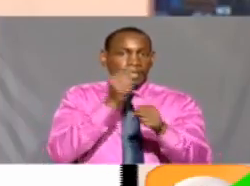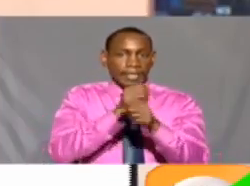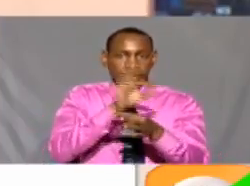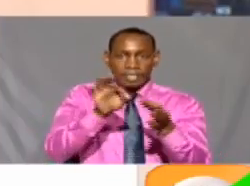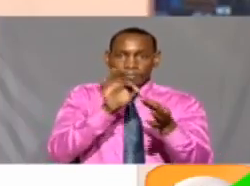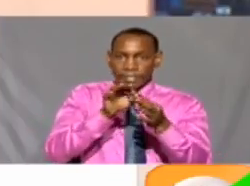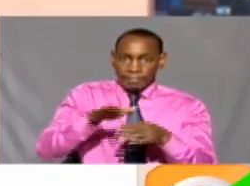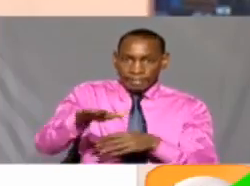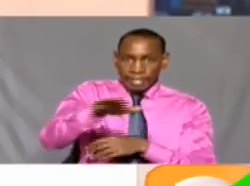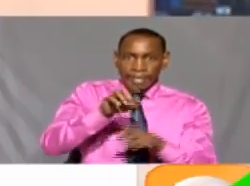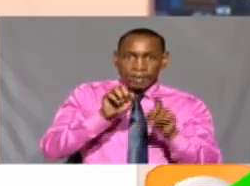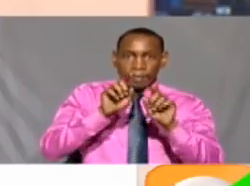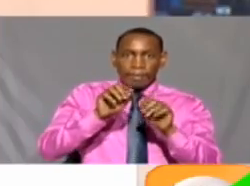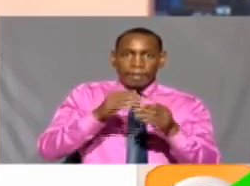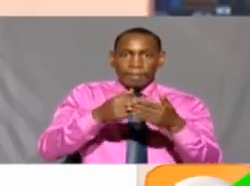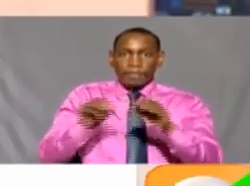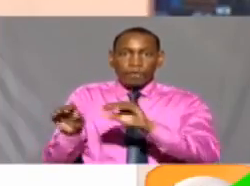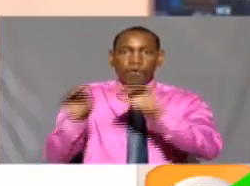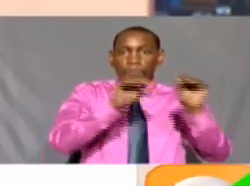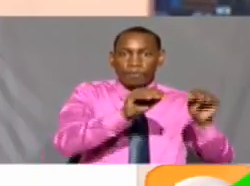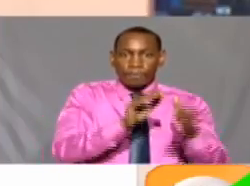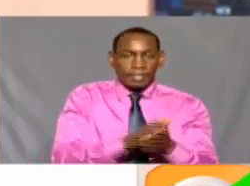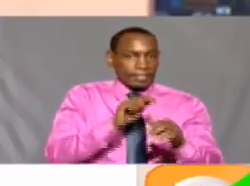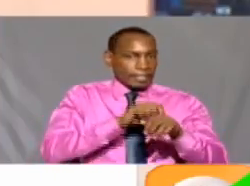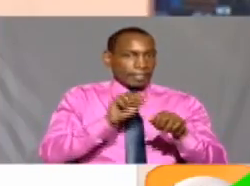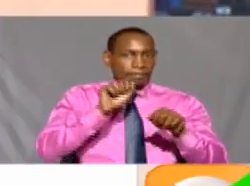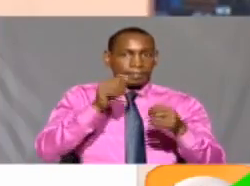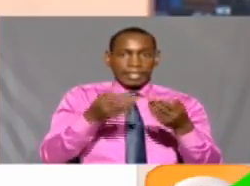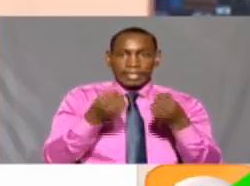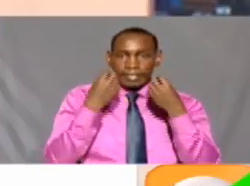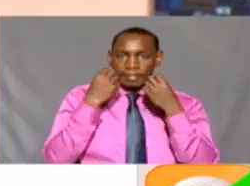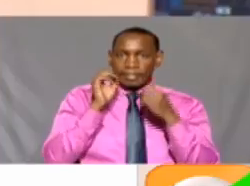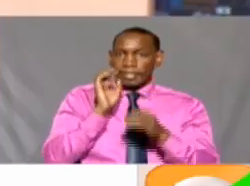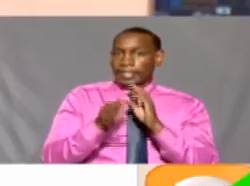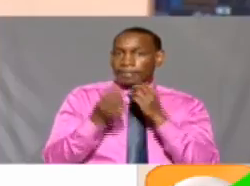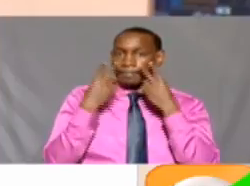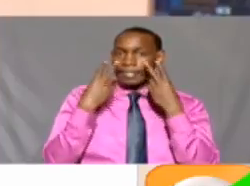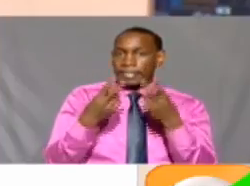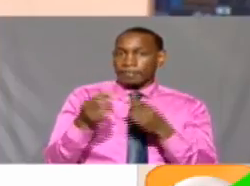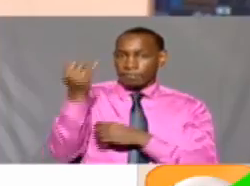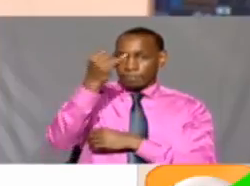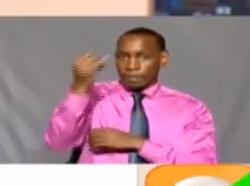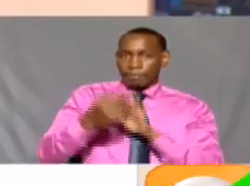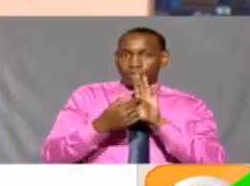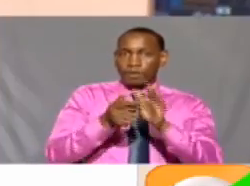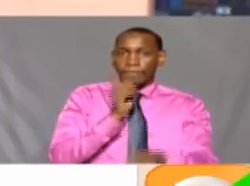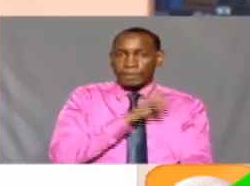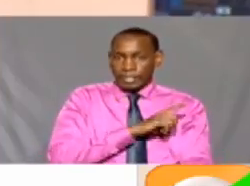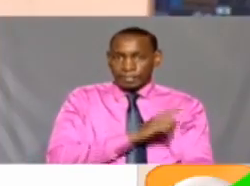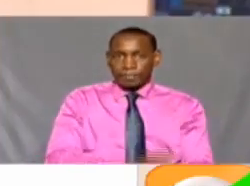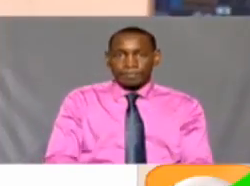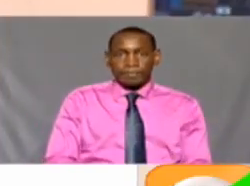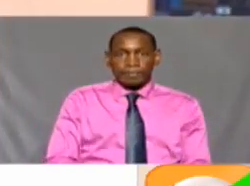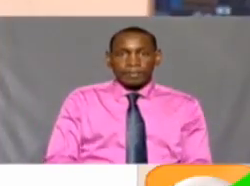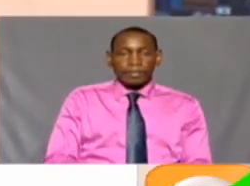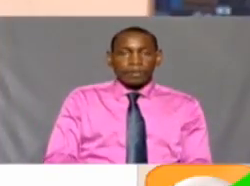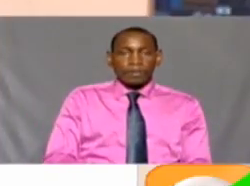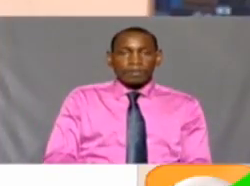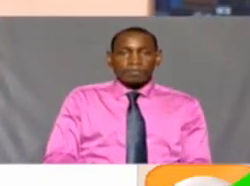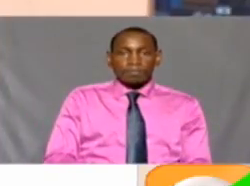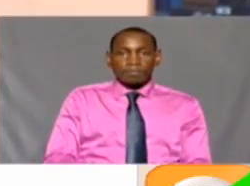particular point before they start moving in. Right now, if you look at the maps that FAO is showing, as a result of poor